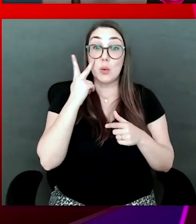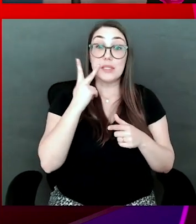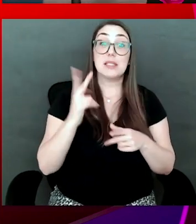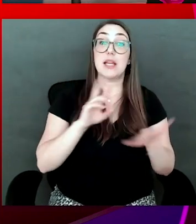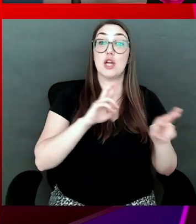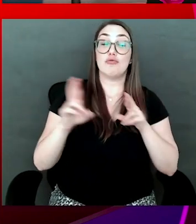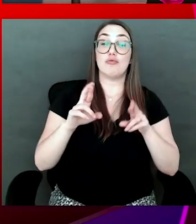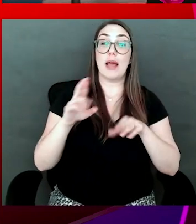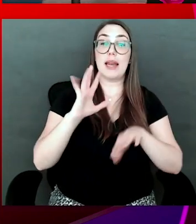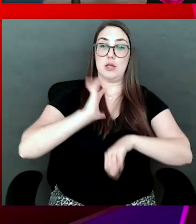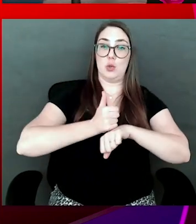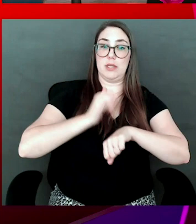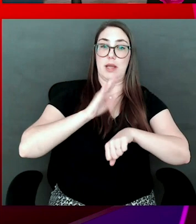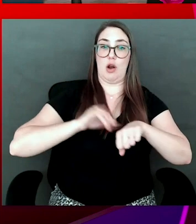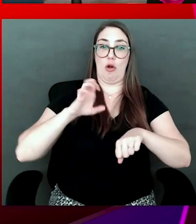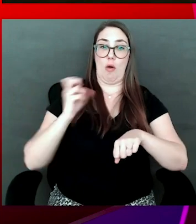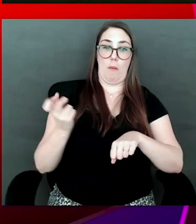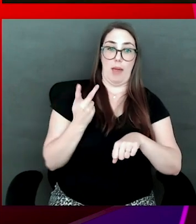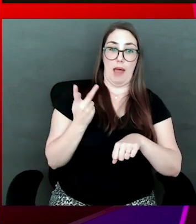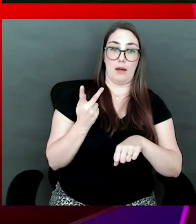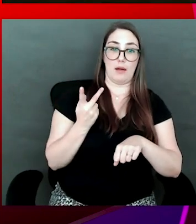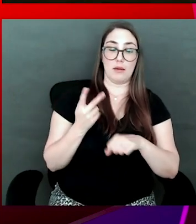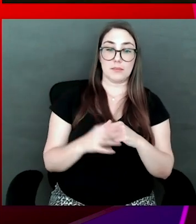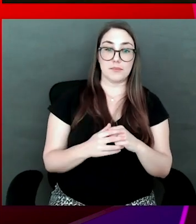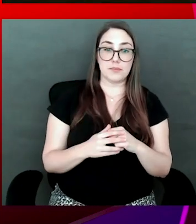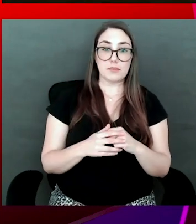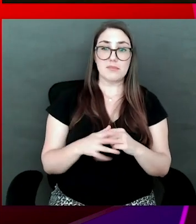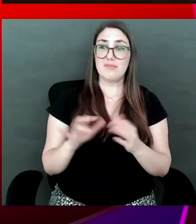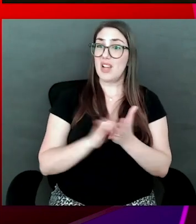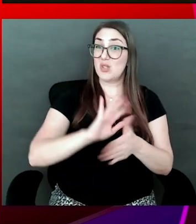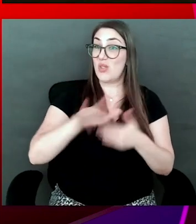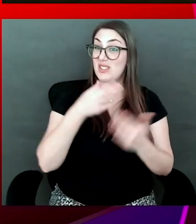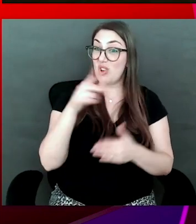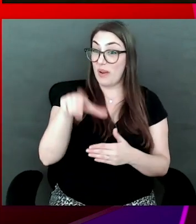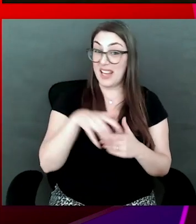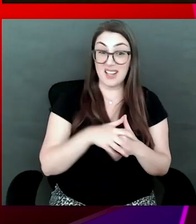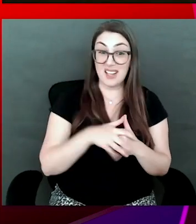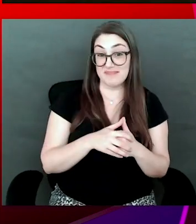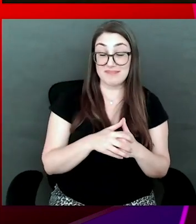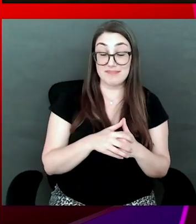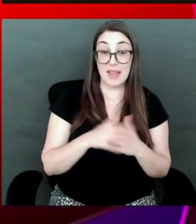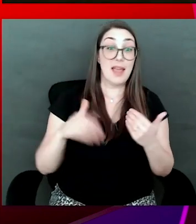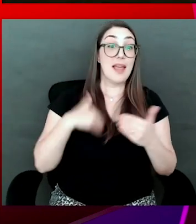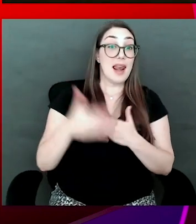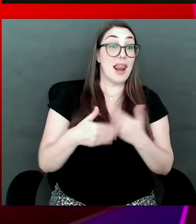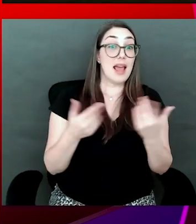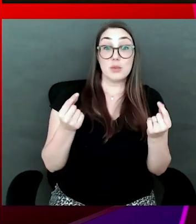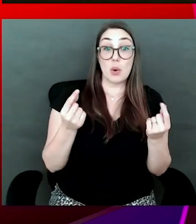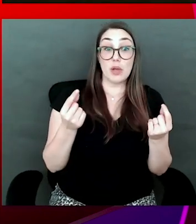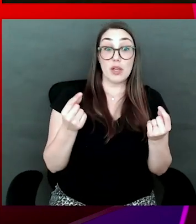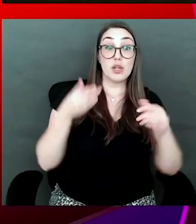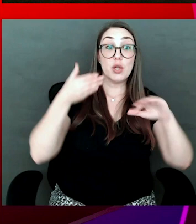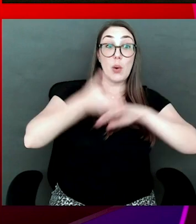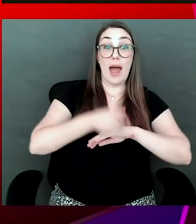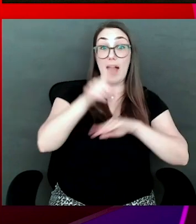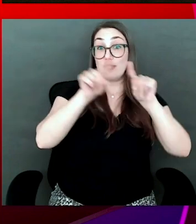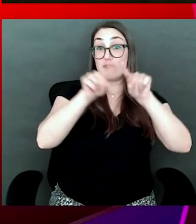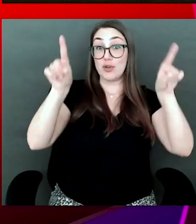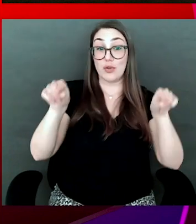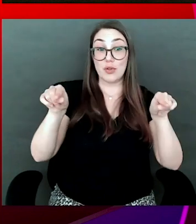callbacks for GameLift. So that's all we need. The next thing we can do is, after the script compiles,